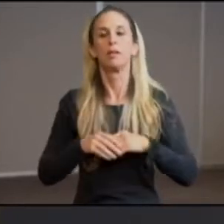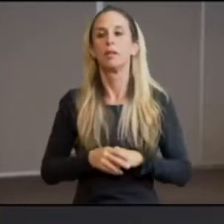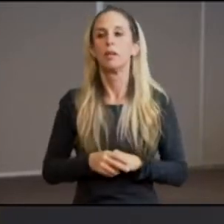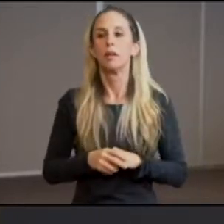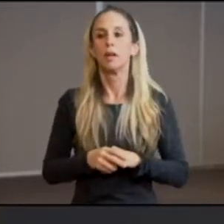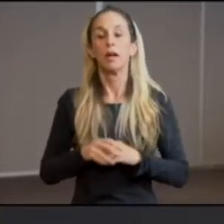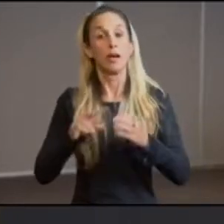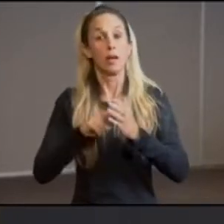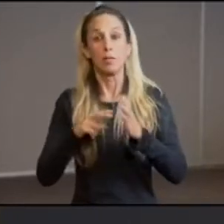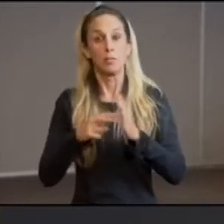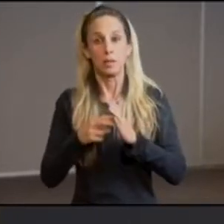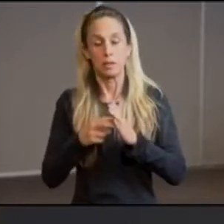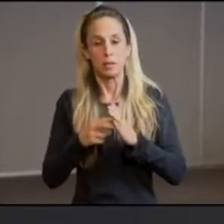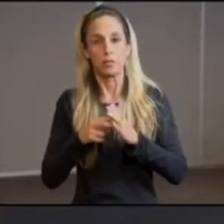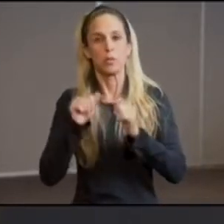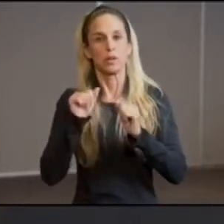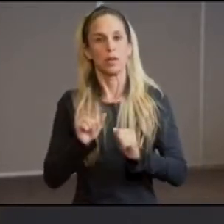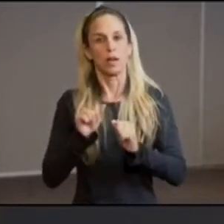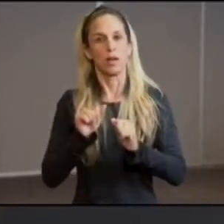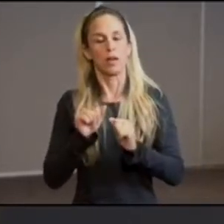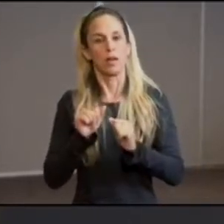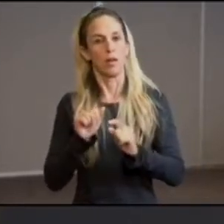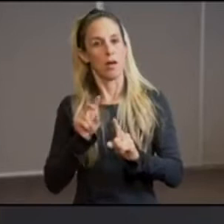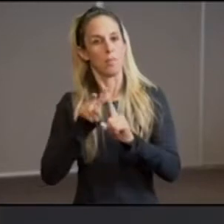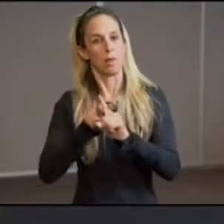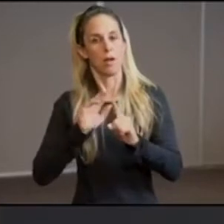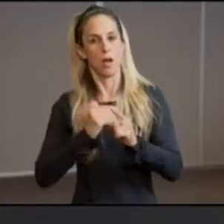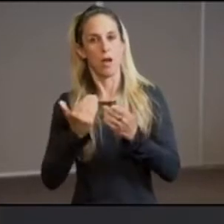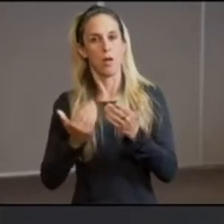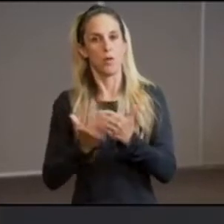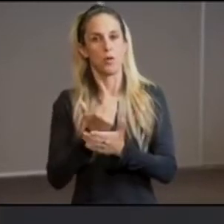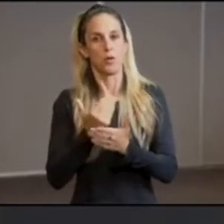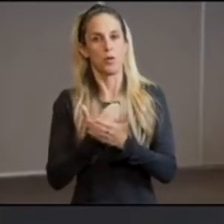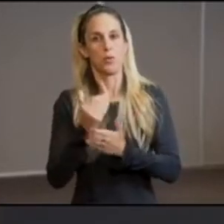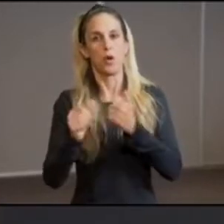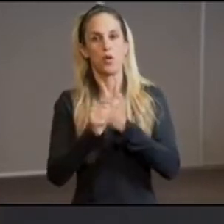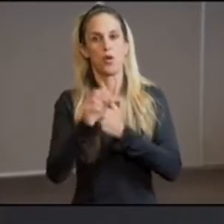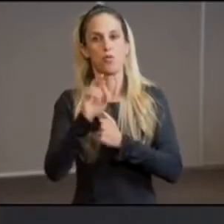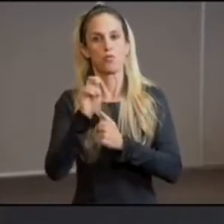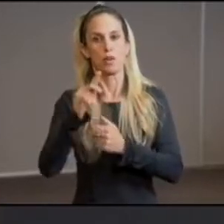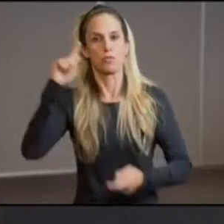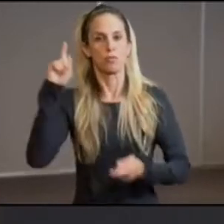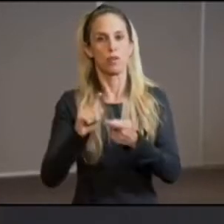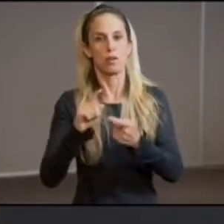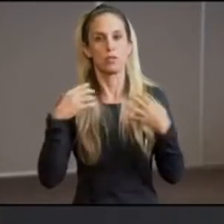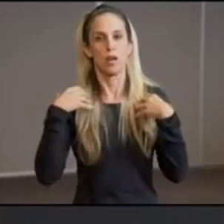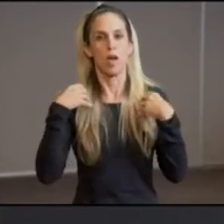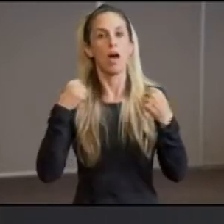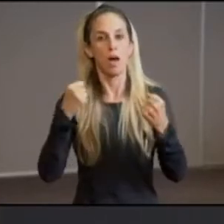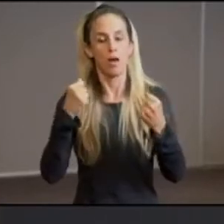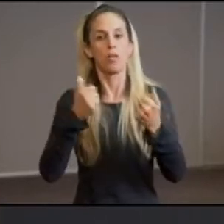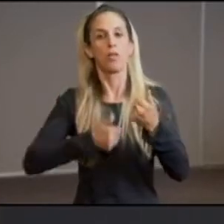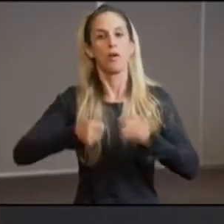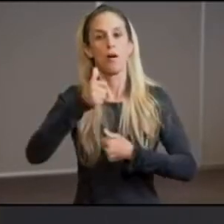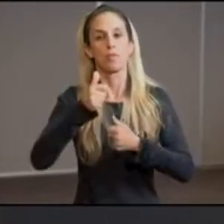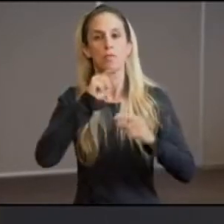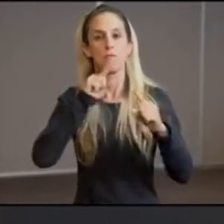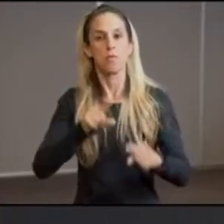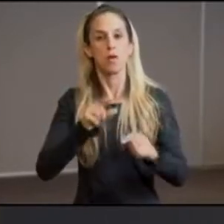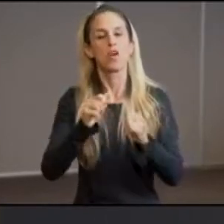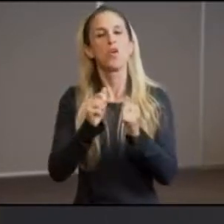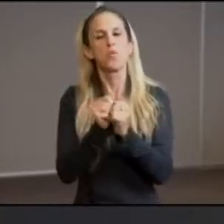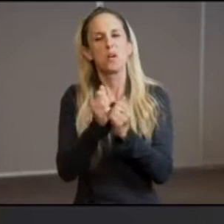so that we can apply our new risk reduction health officer order with